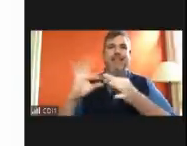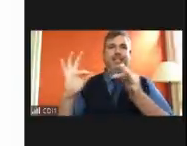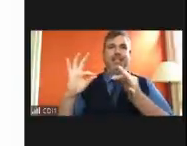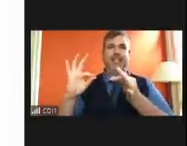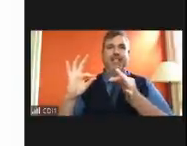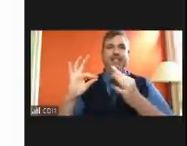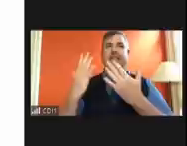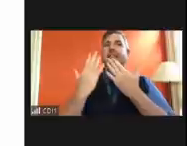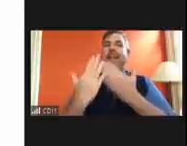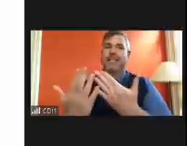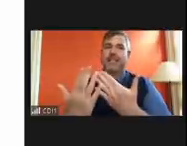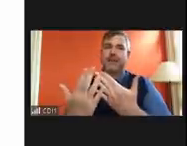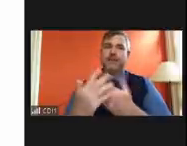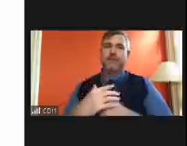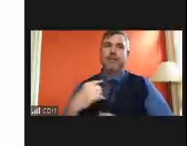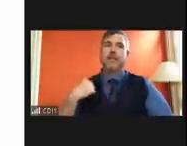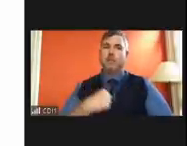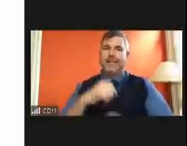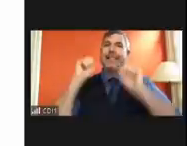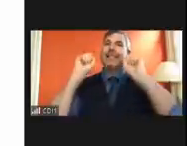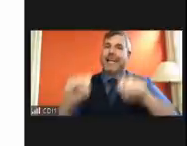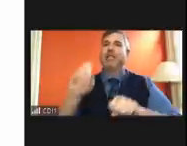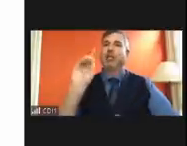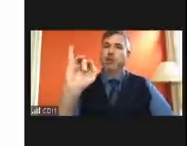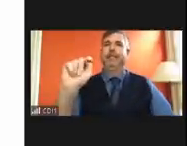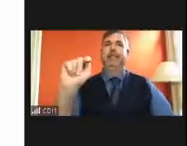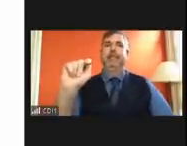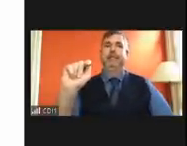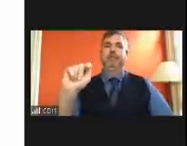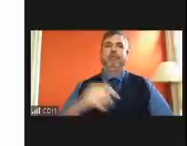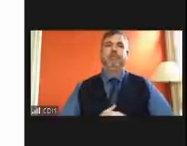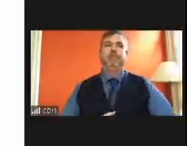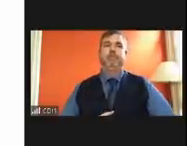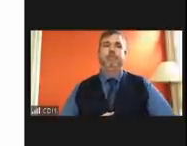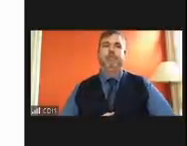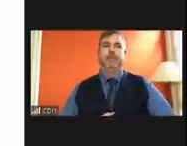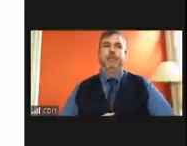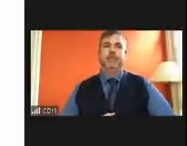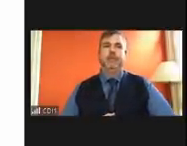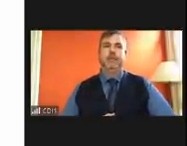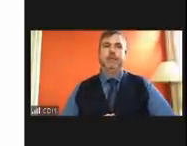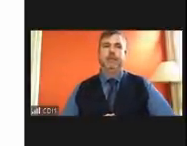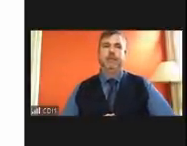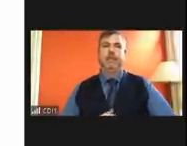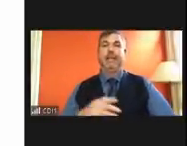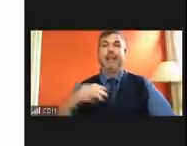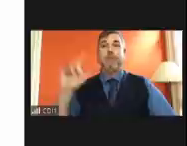it. That's my 10-year-old at the Rosie the Riveter Museum.